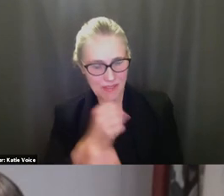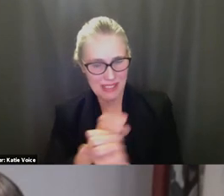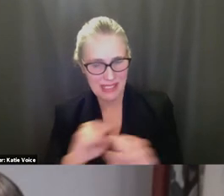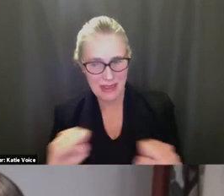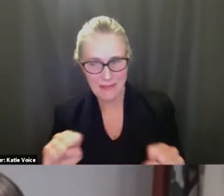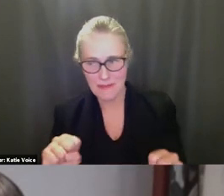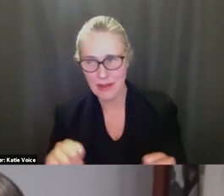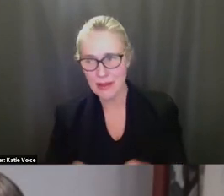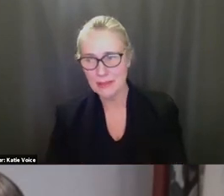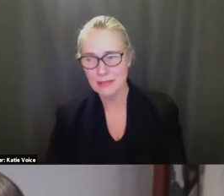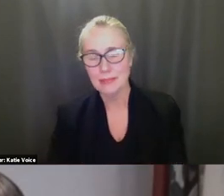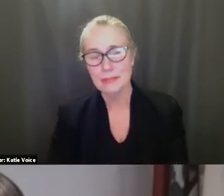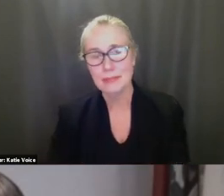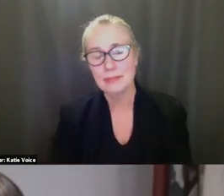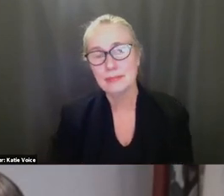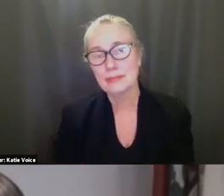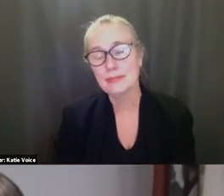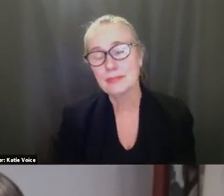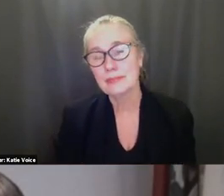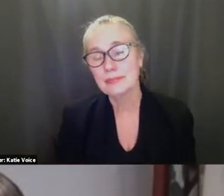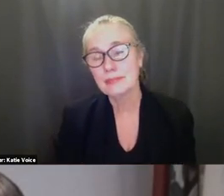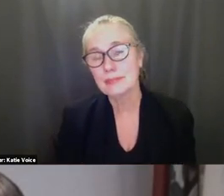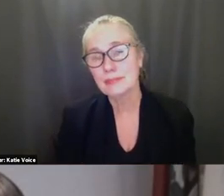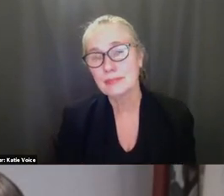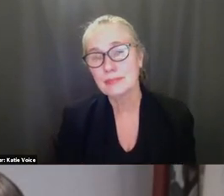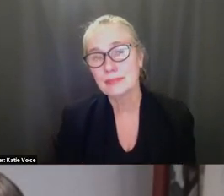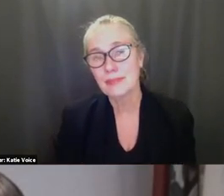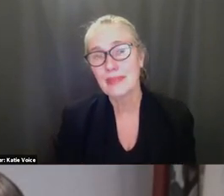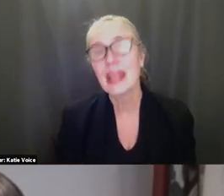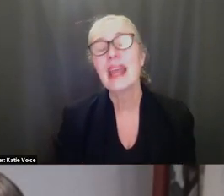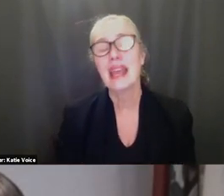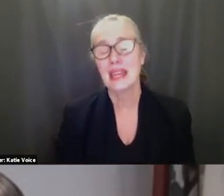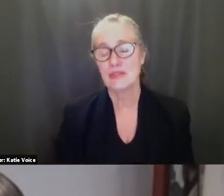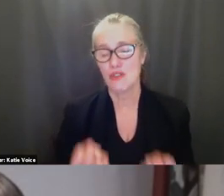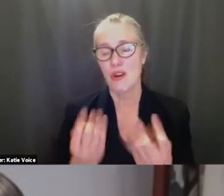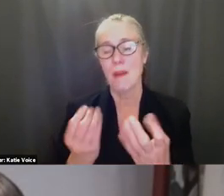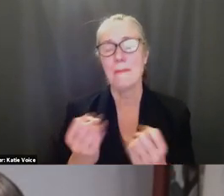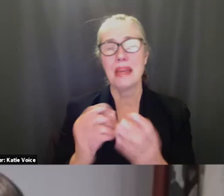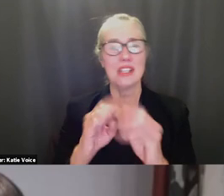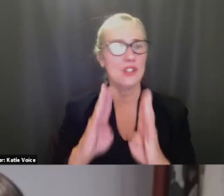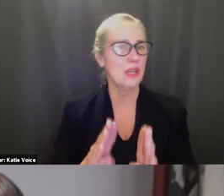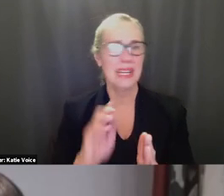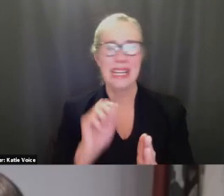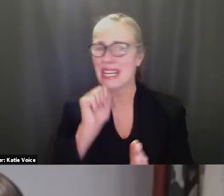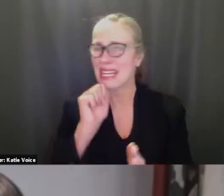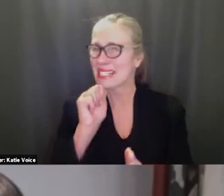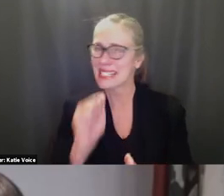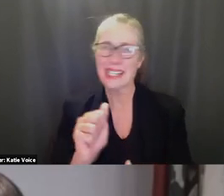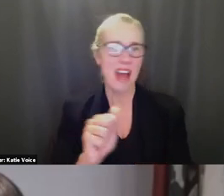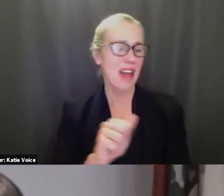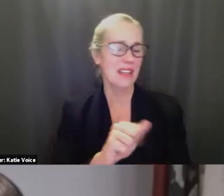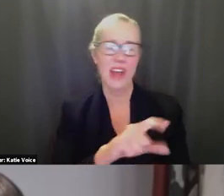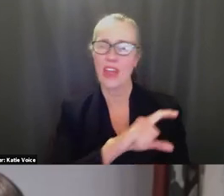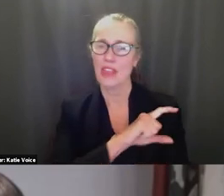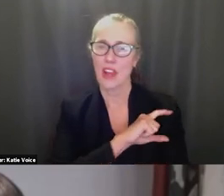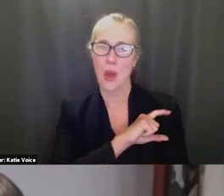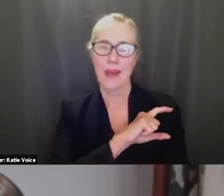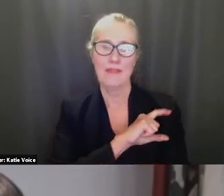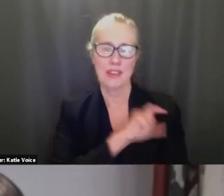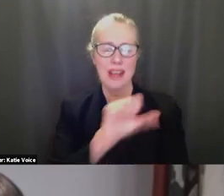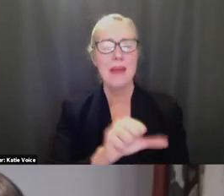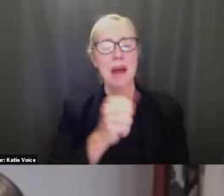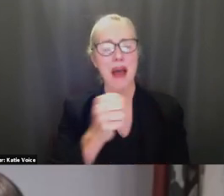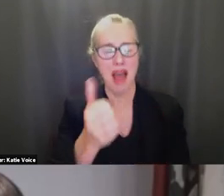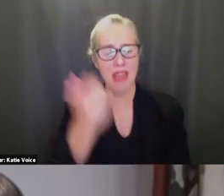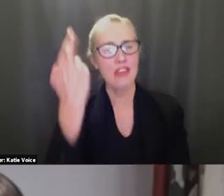and clearly for a number of students it's not a law enforcement officer but that there are other issues on